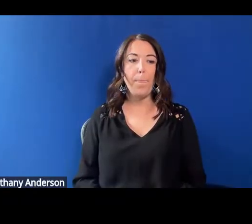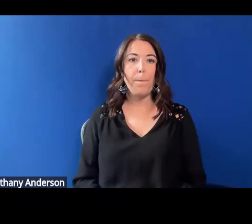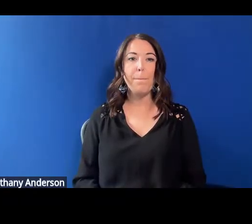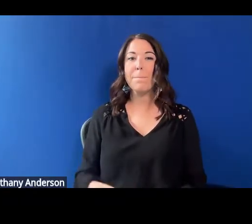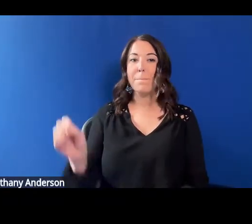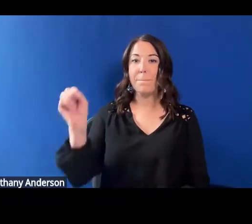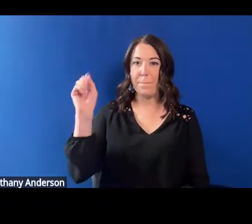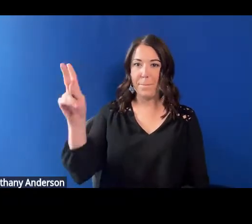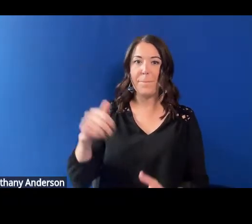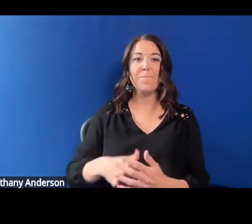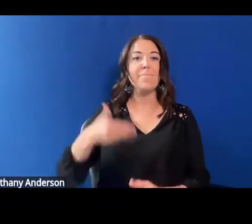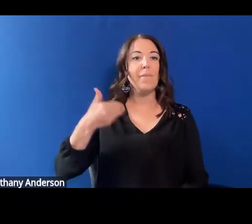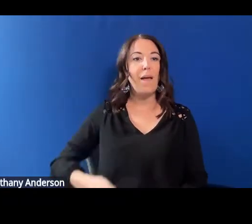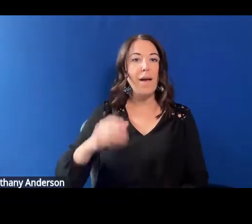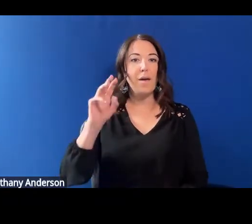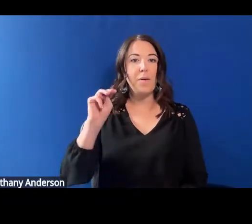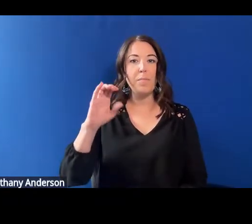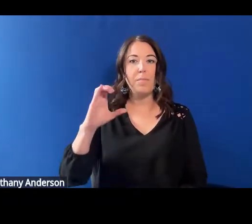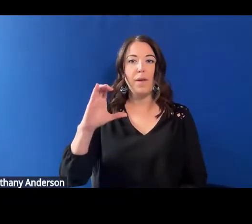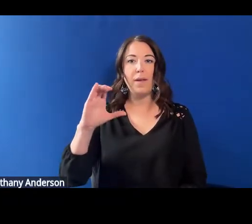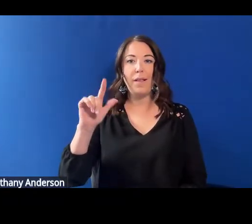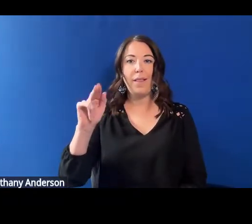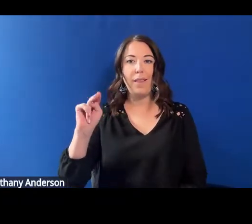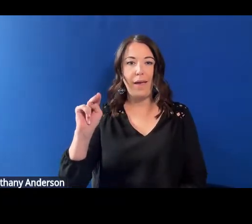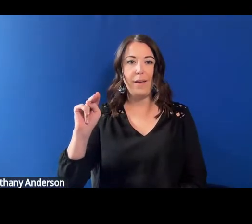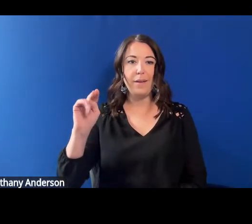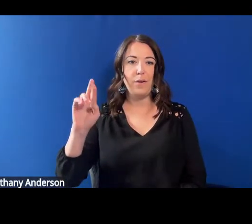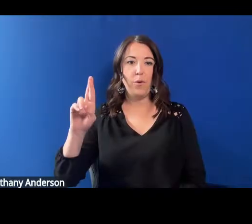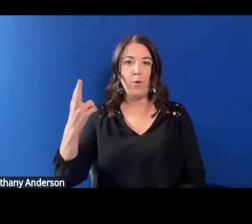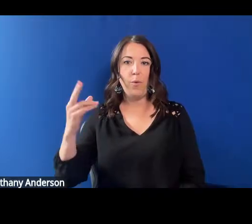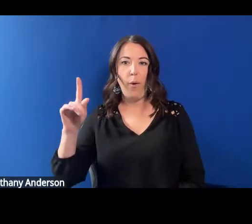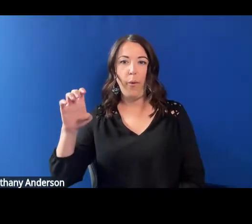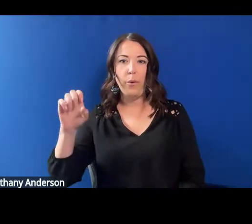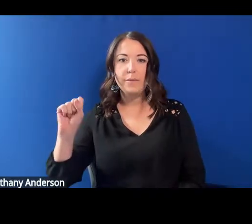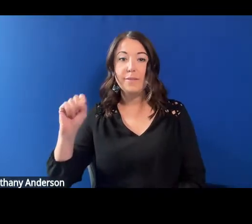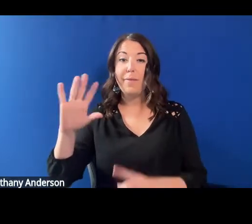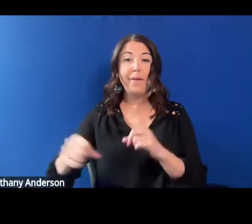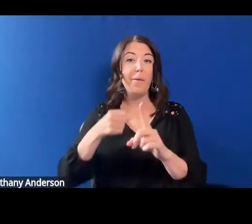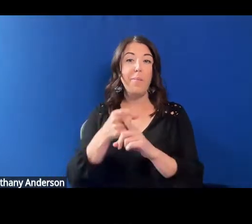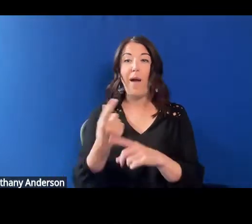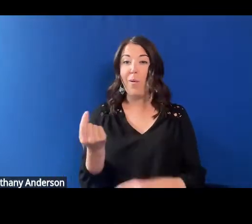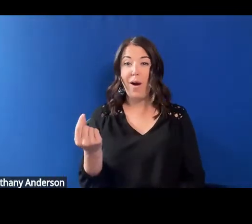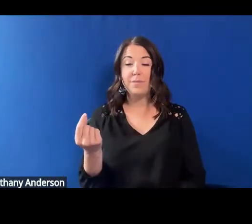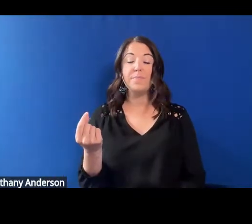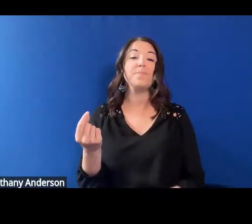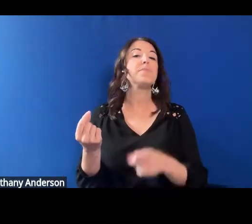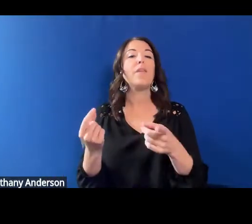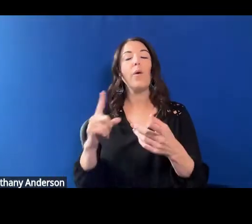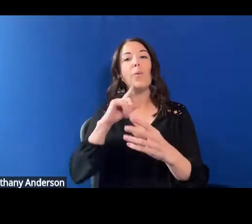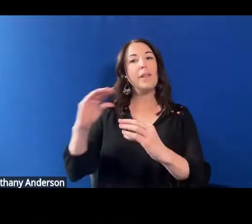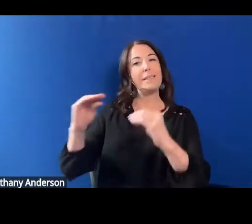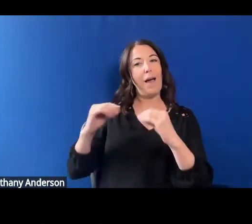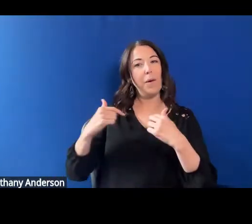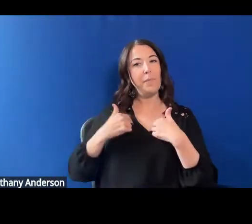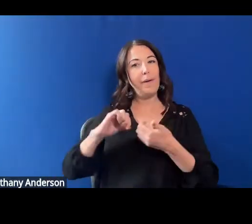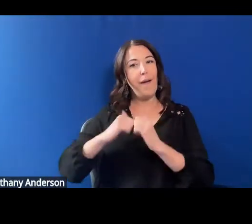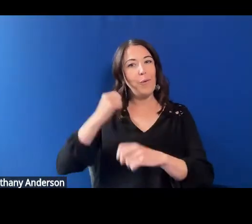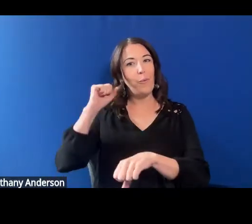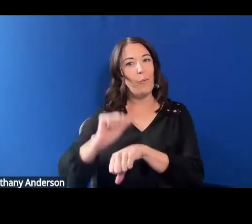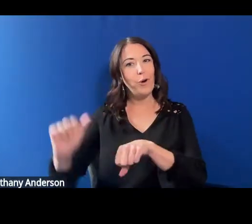Okay, I'm McLean Rhodes, and some of the impacts that this race had on me, it taught me how to work hard